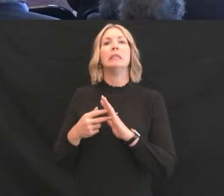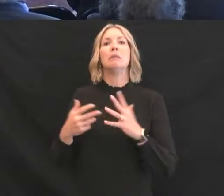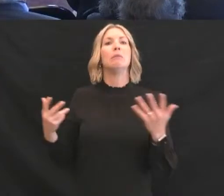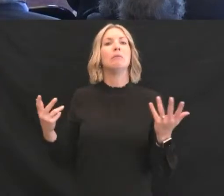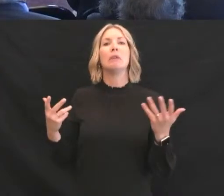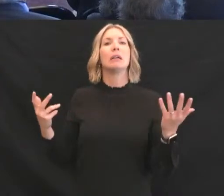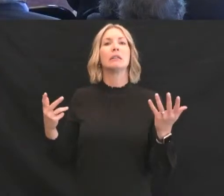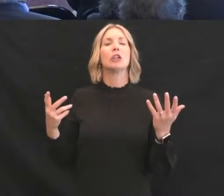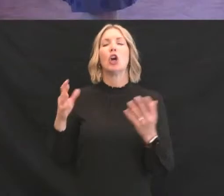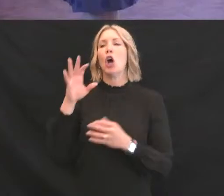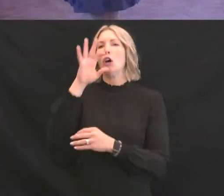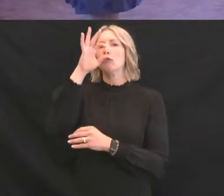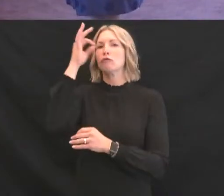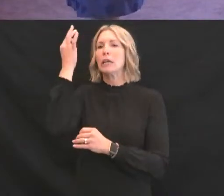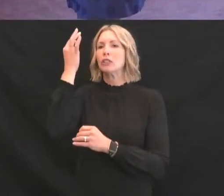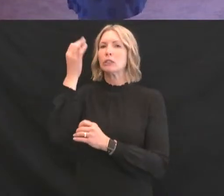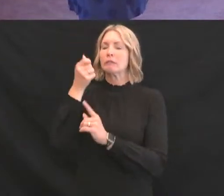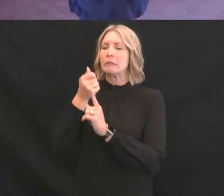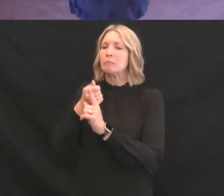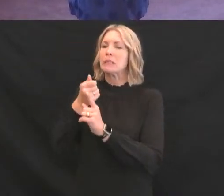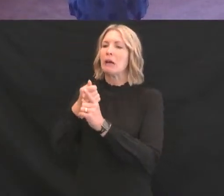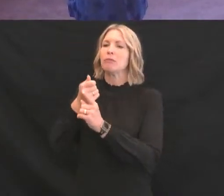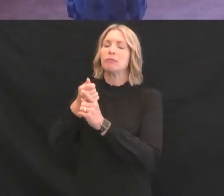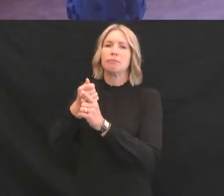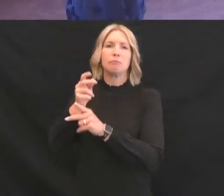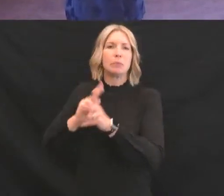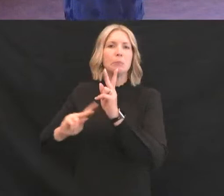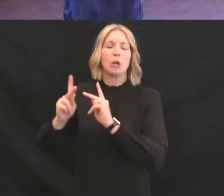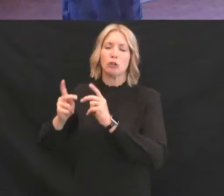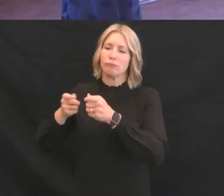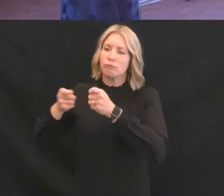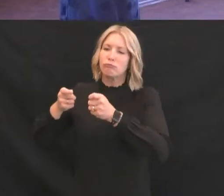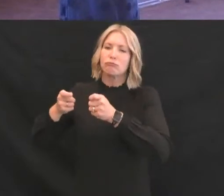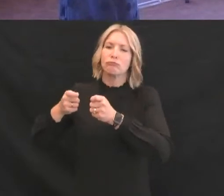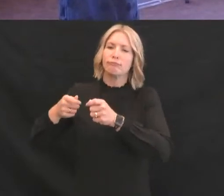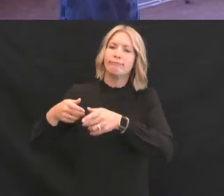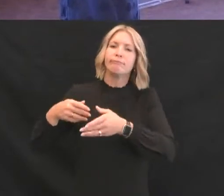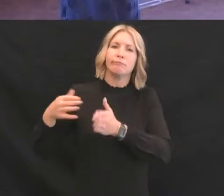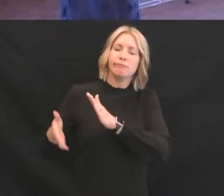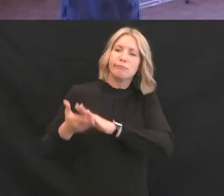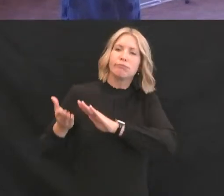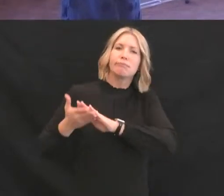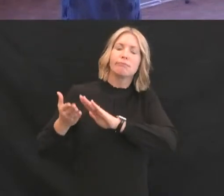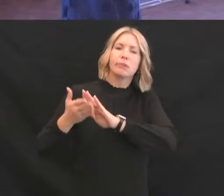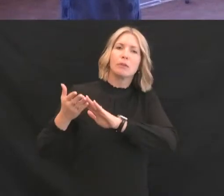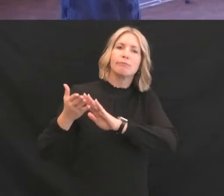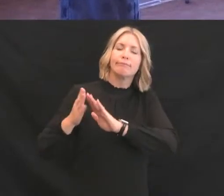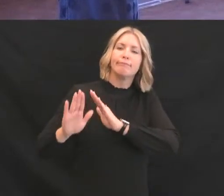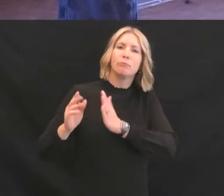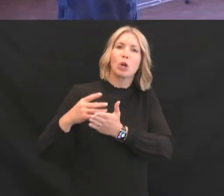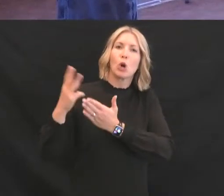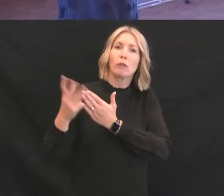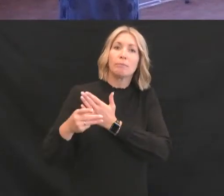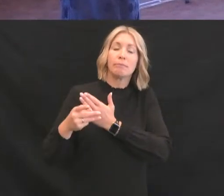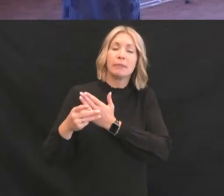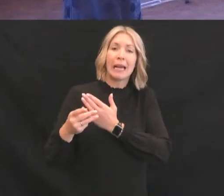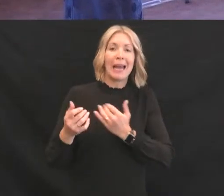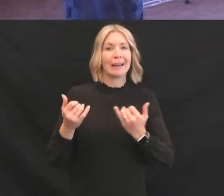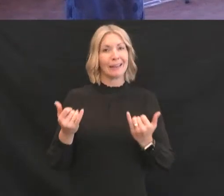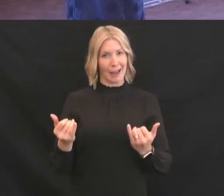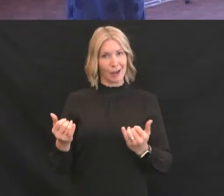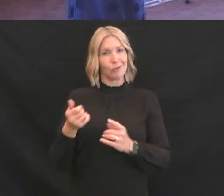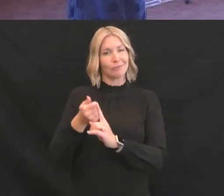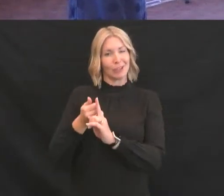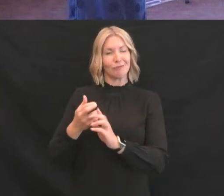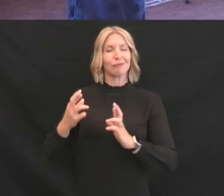education. Although Monsieur Cormier is retired, he continues to serve the community as a volunteer member of